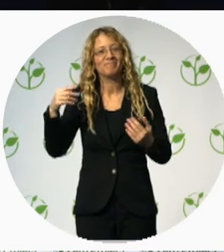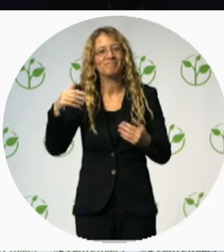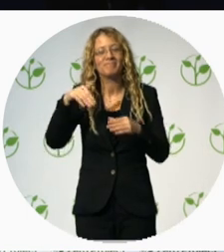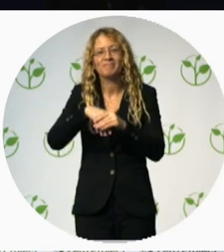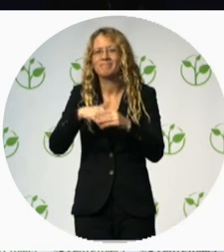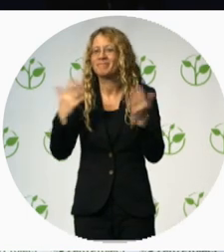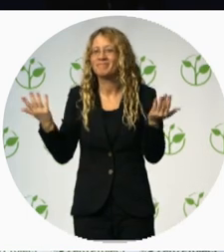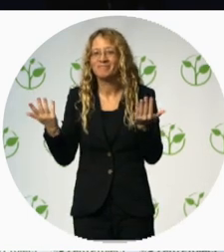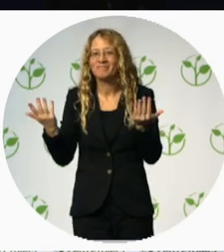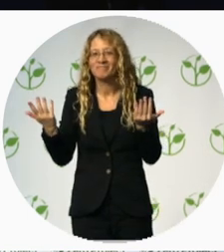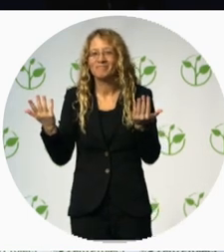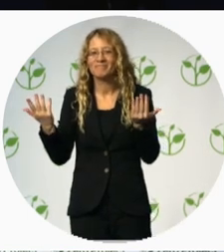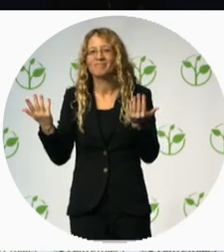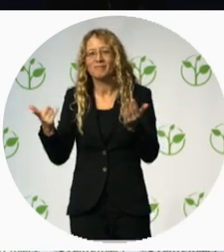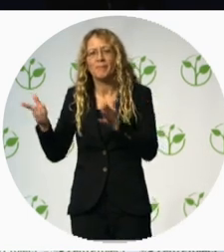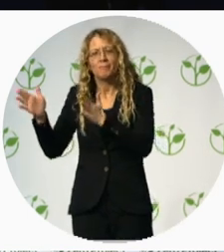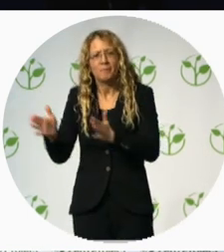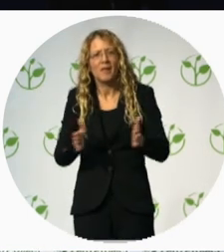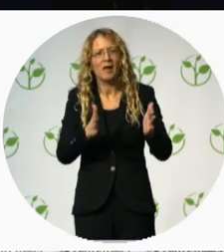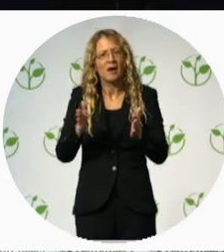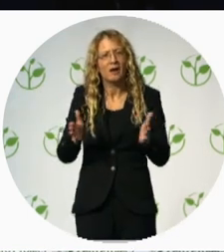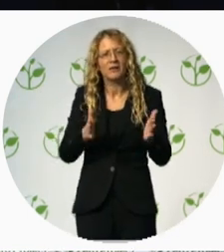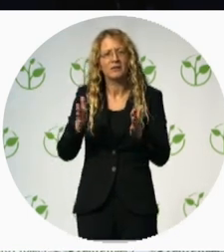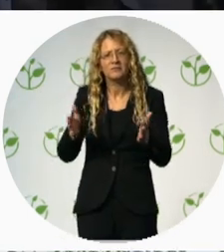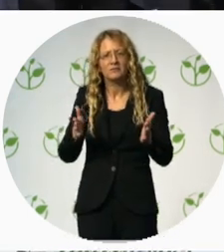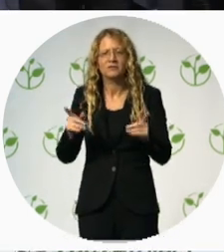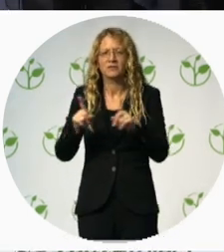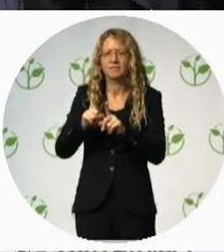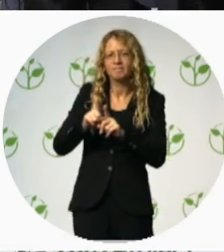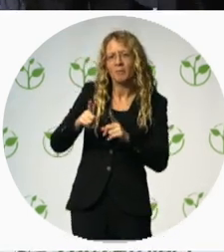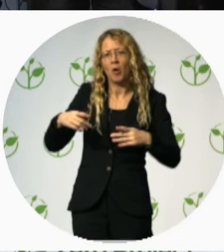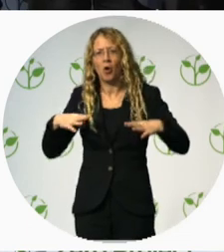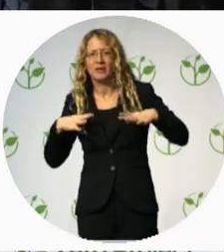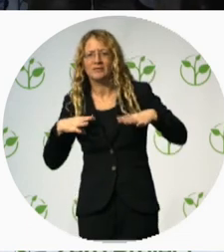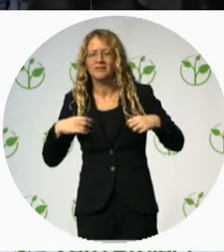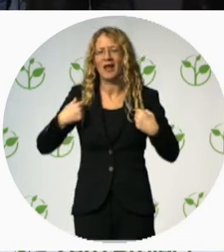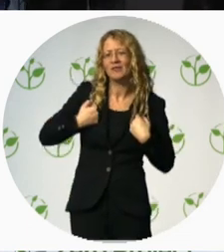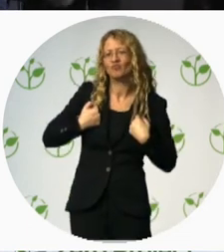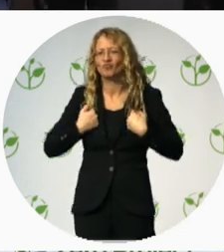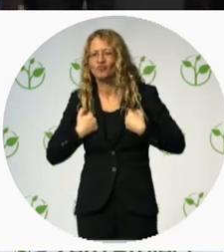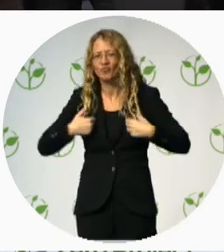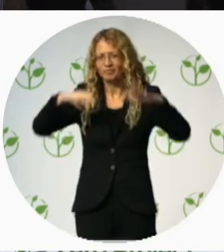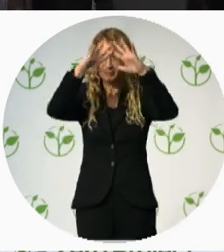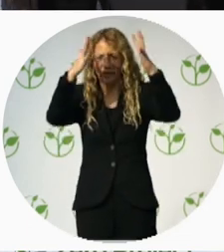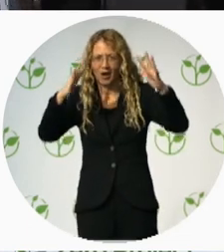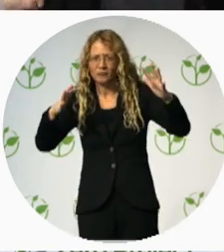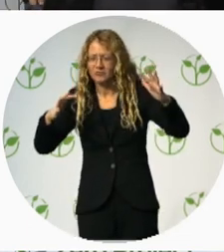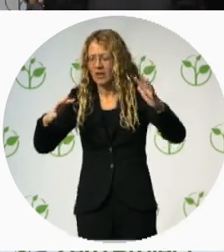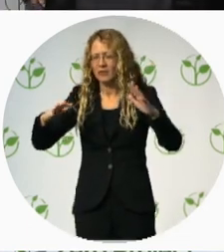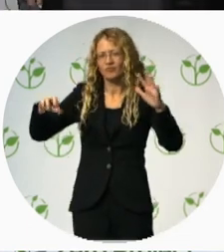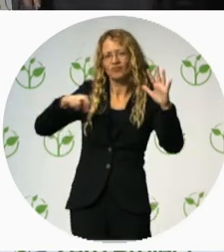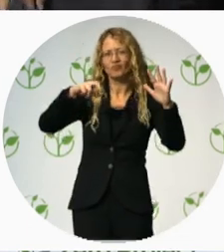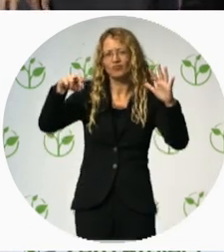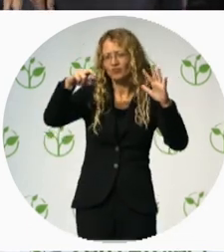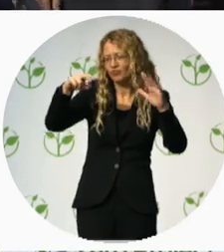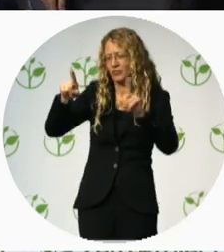Association have started to upgrade walking trails. This ranges from central urban areas to the surrounding areas in Telemark County, which is